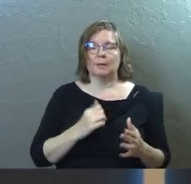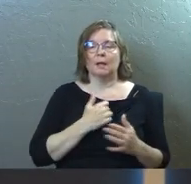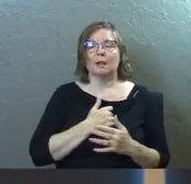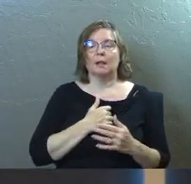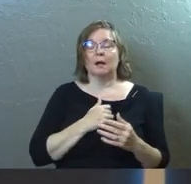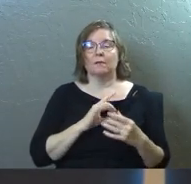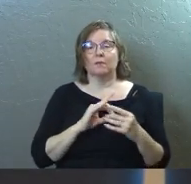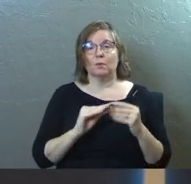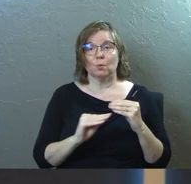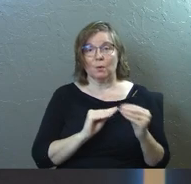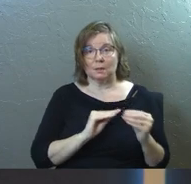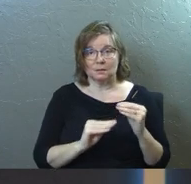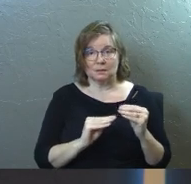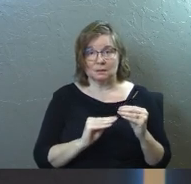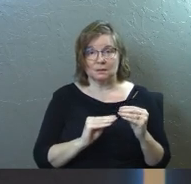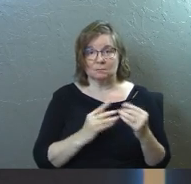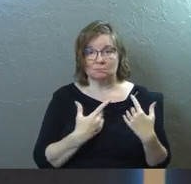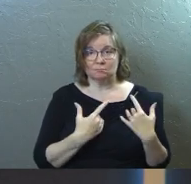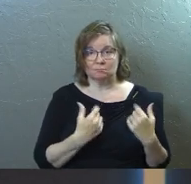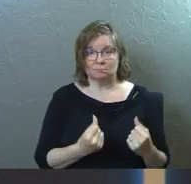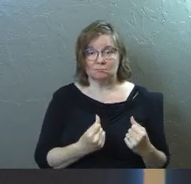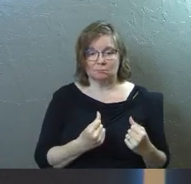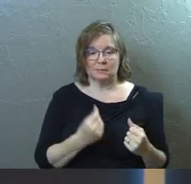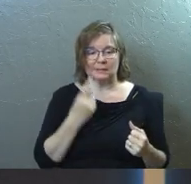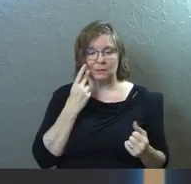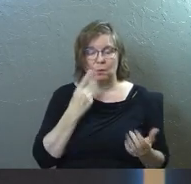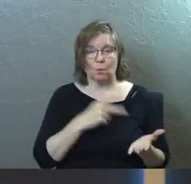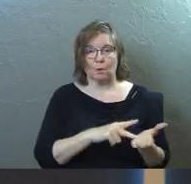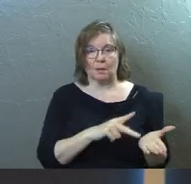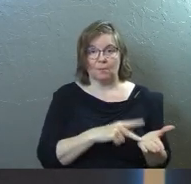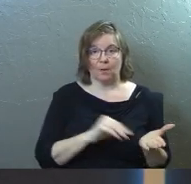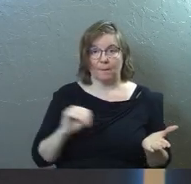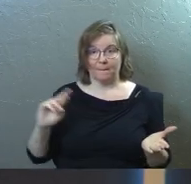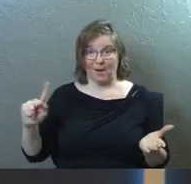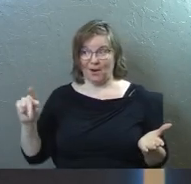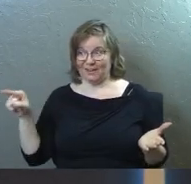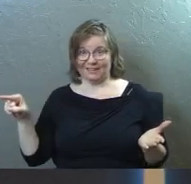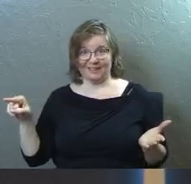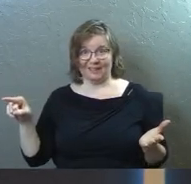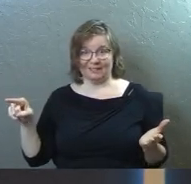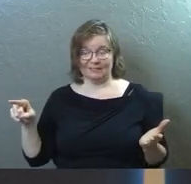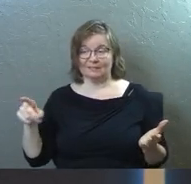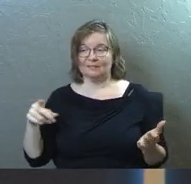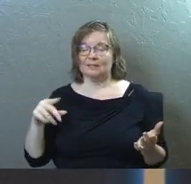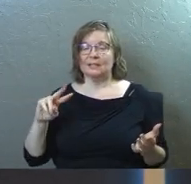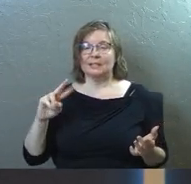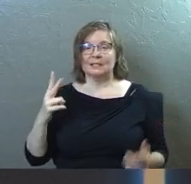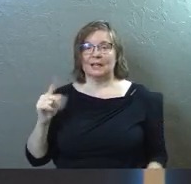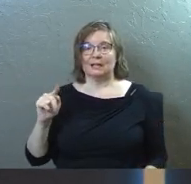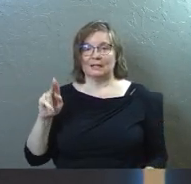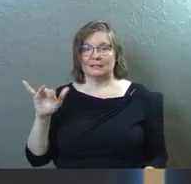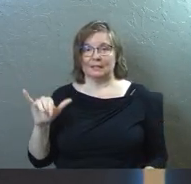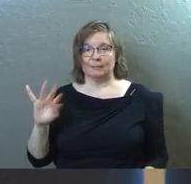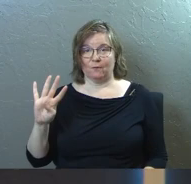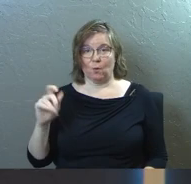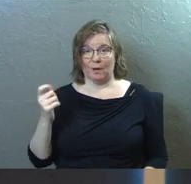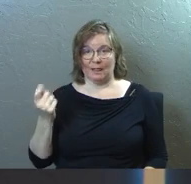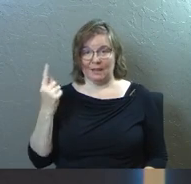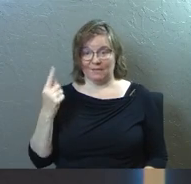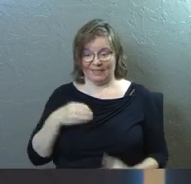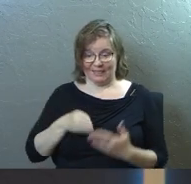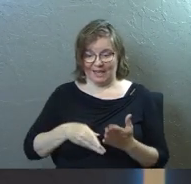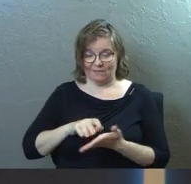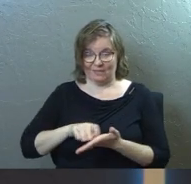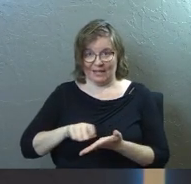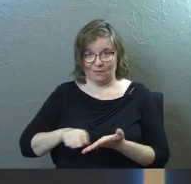this. The reconciliation is so evident, too, in this situation with Paul and Mark specifically. In 2 Timothy 4:11, at the end of his letter to